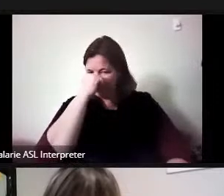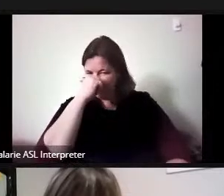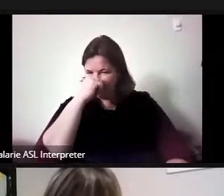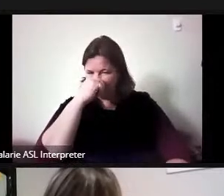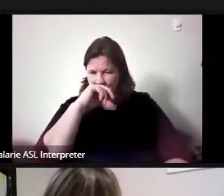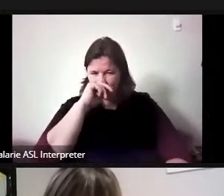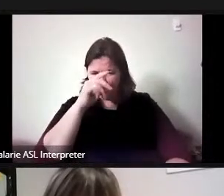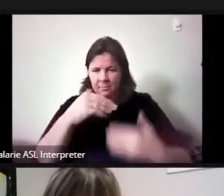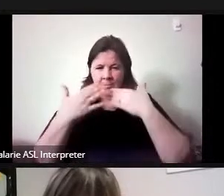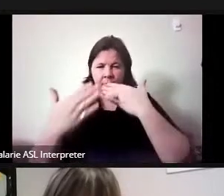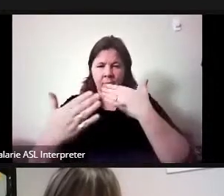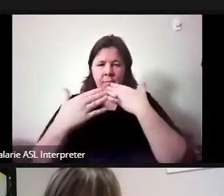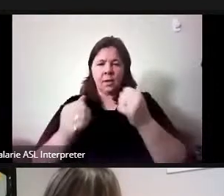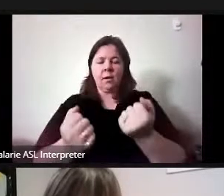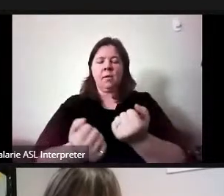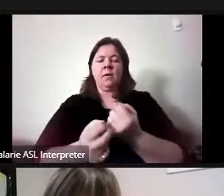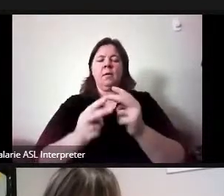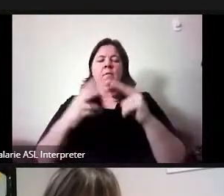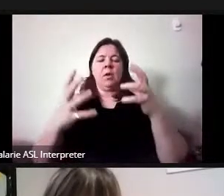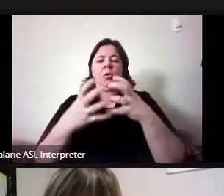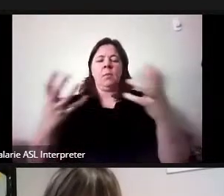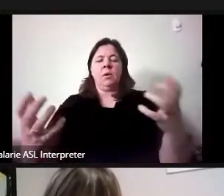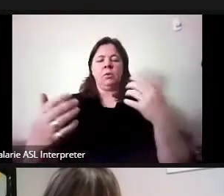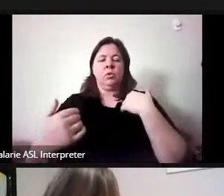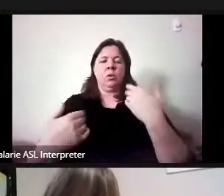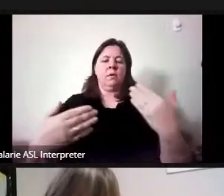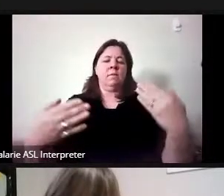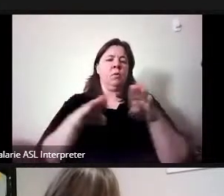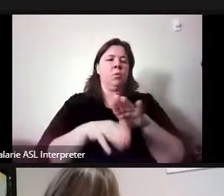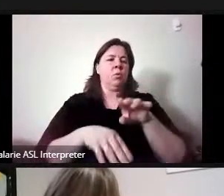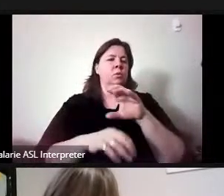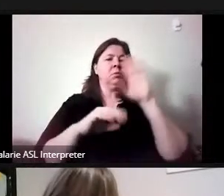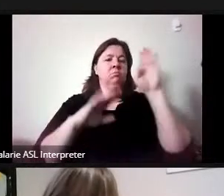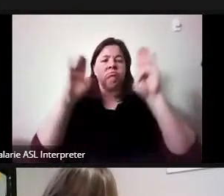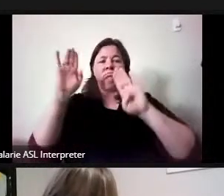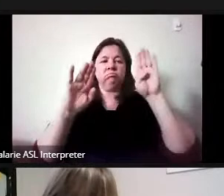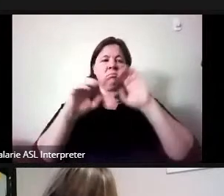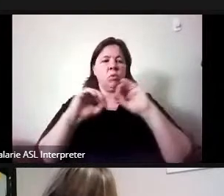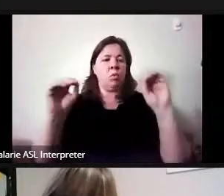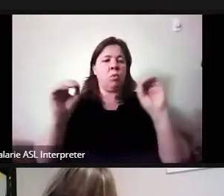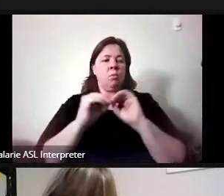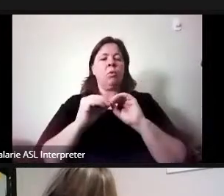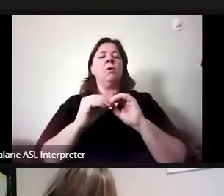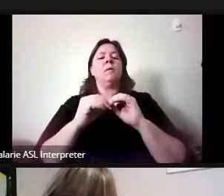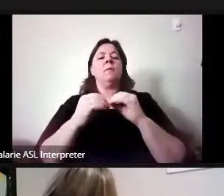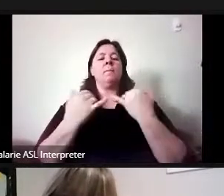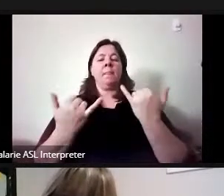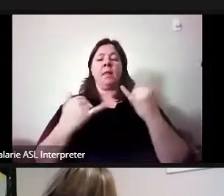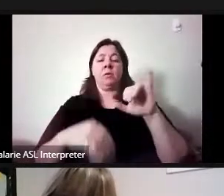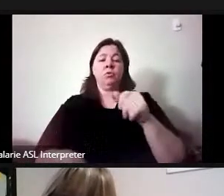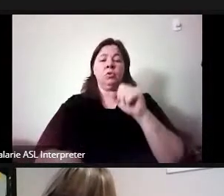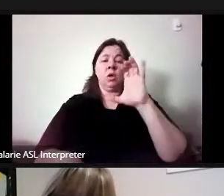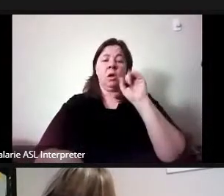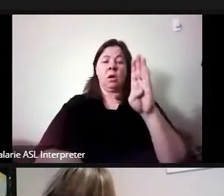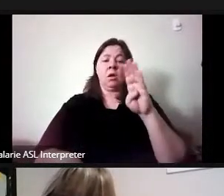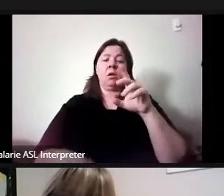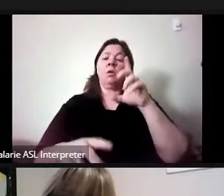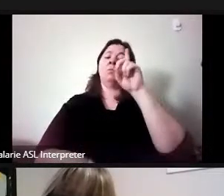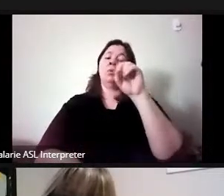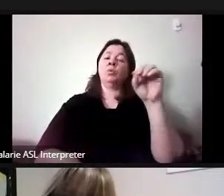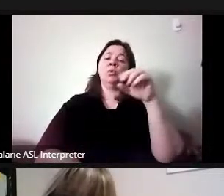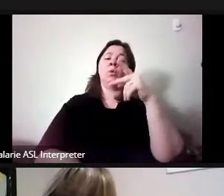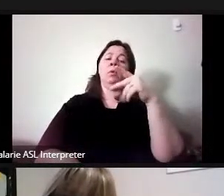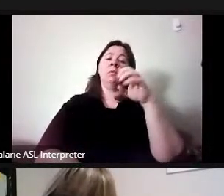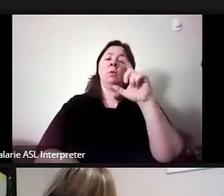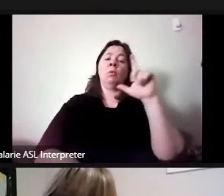Absolutely. Thank you very much. I think we've come to the end. There's no more hands raised. Jacob, do you want to do the poll results?